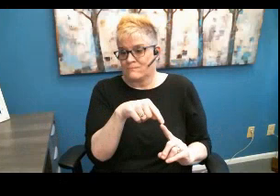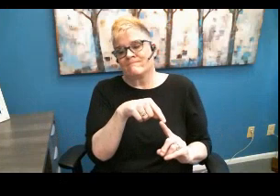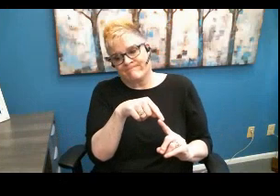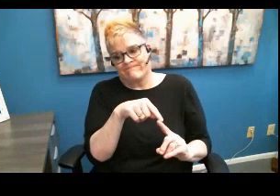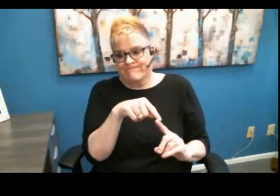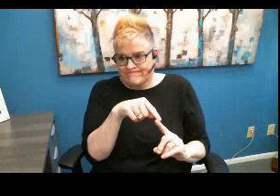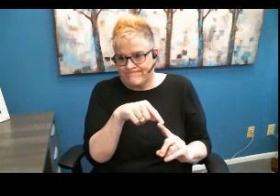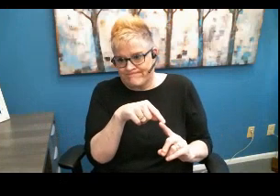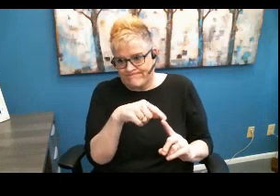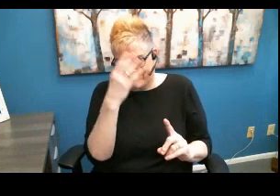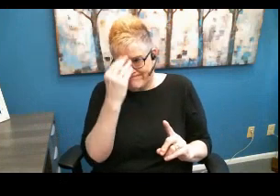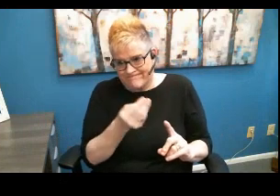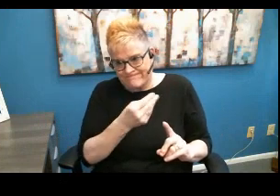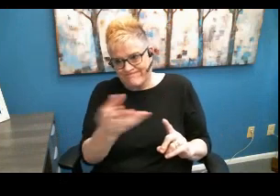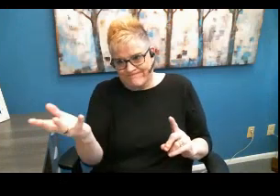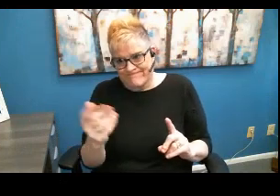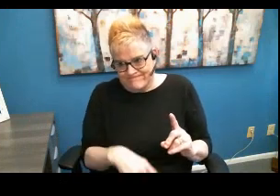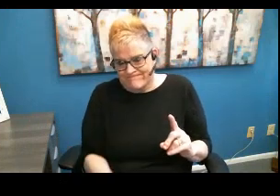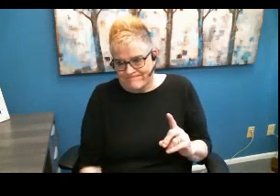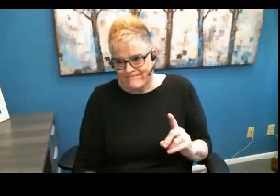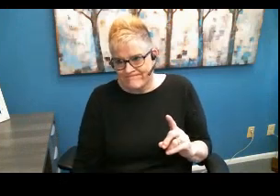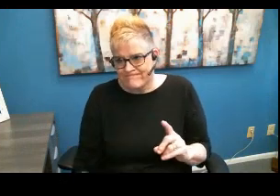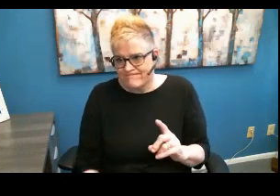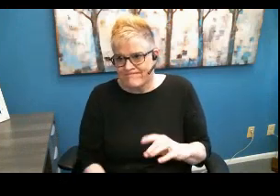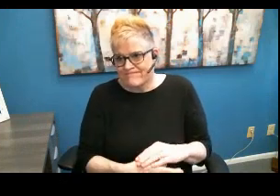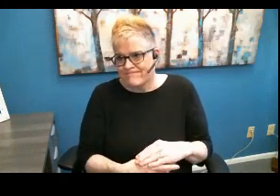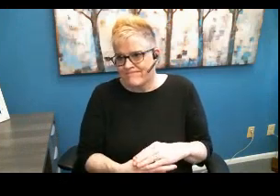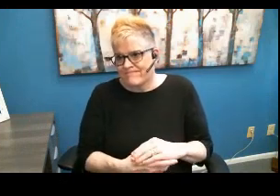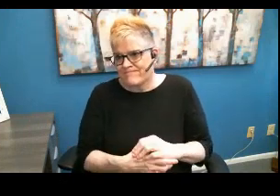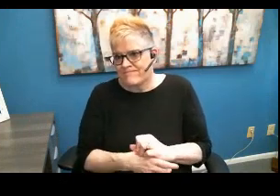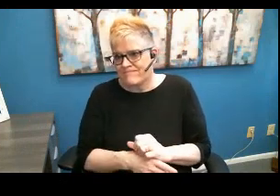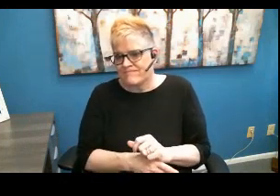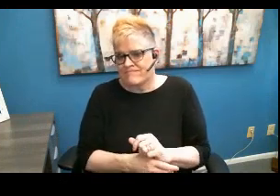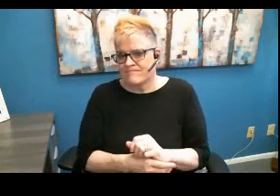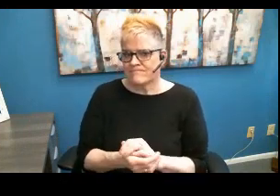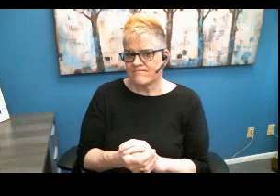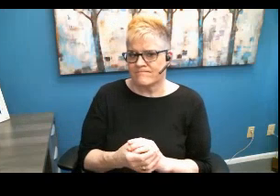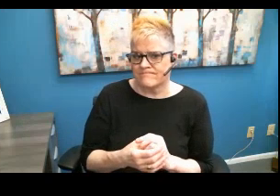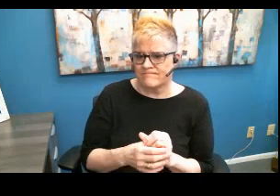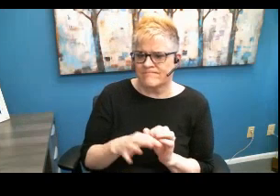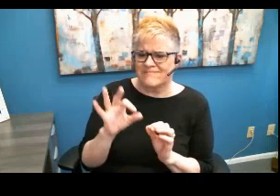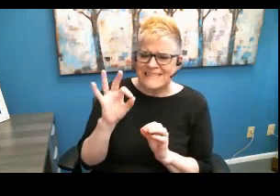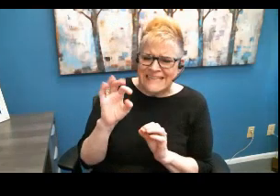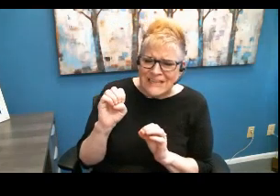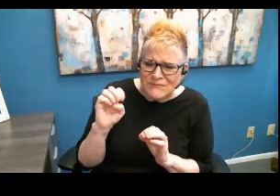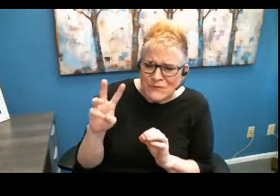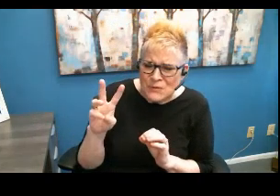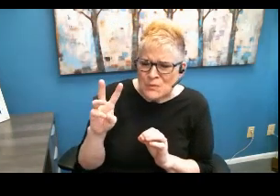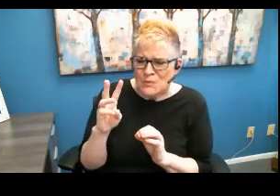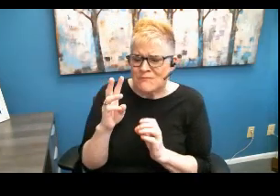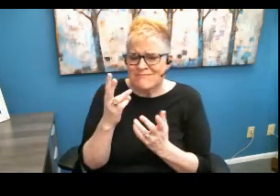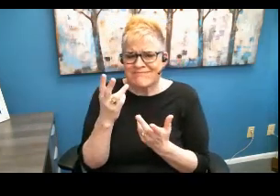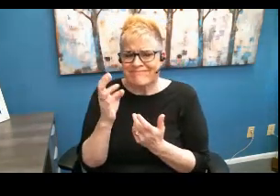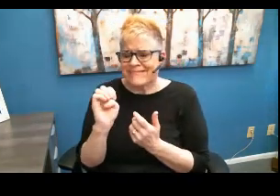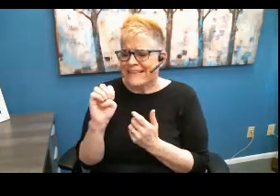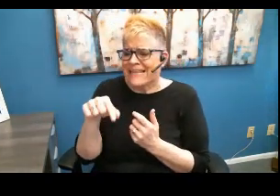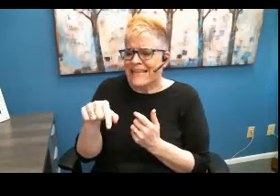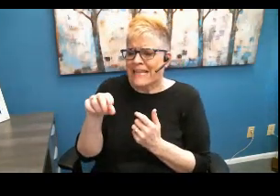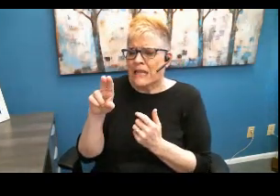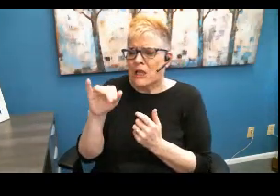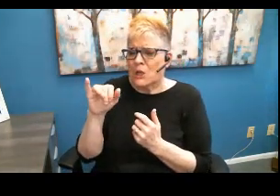to bring that up to this group, that it's, there's very few pieces of equipment are just standalone. There are